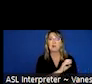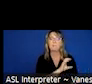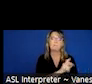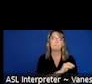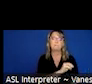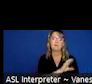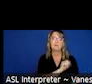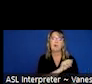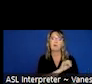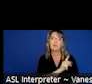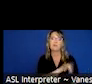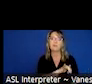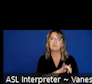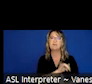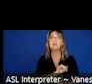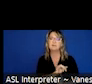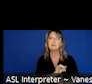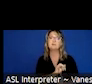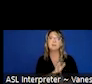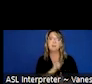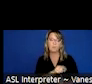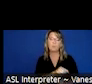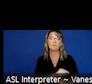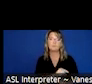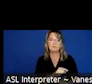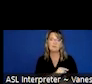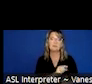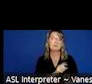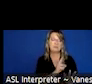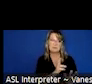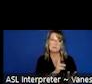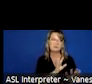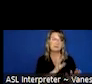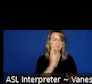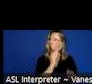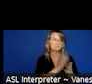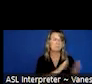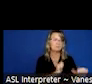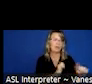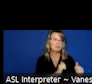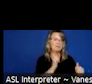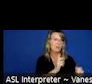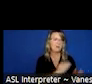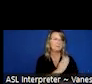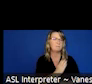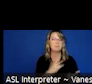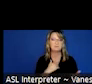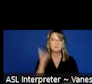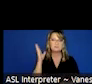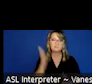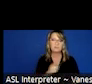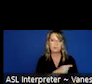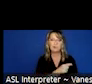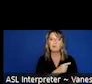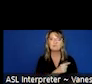is too many mixed. Is receiving some challenges to his bid for Speaker. So we'll see how that all rolls out, and